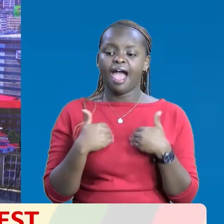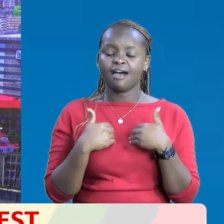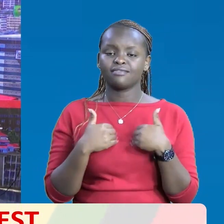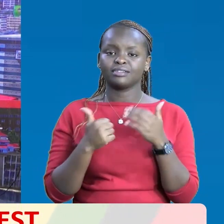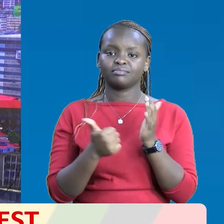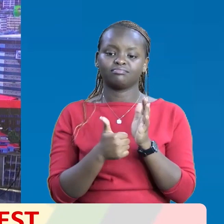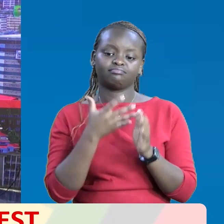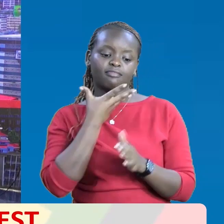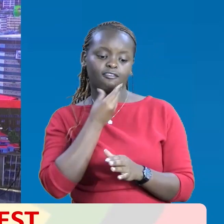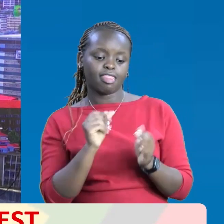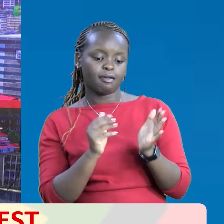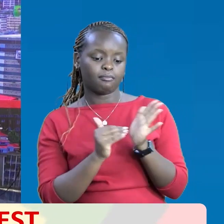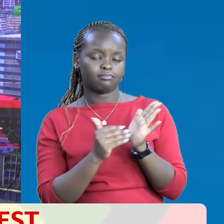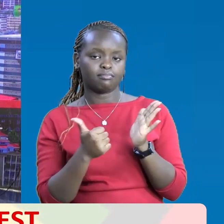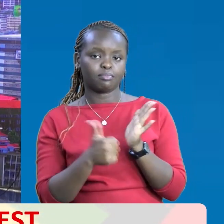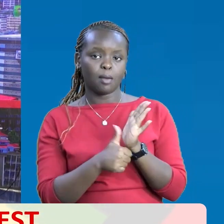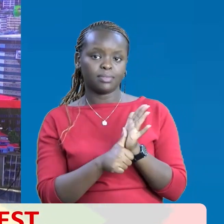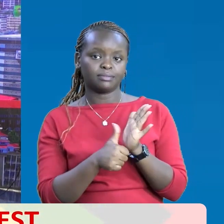but not failing to understand that